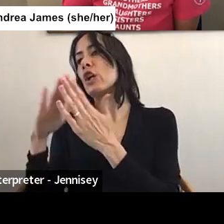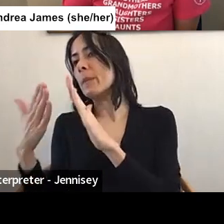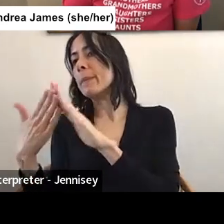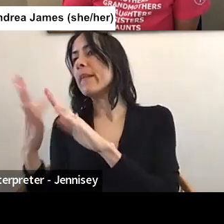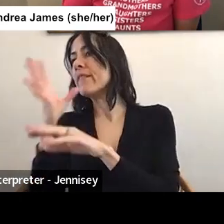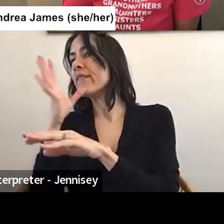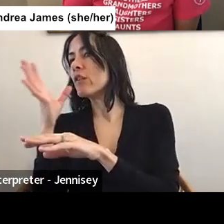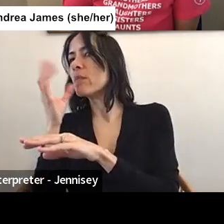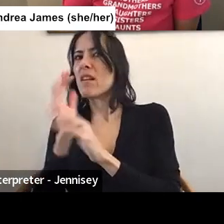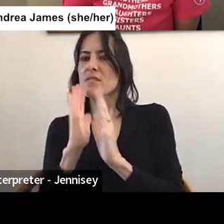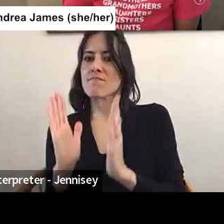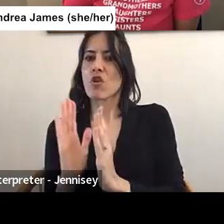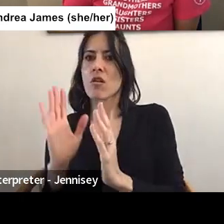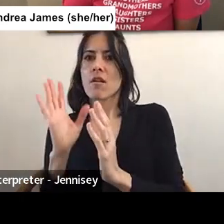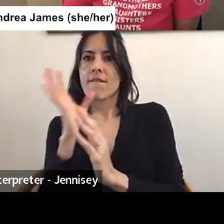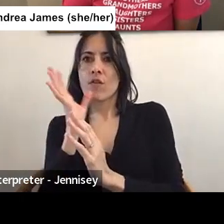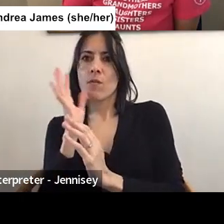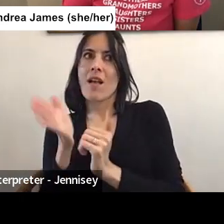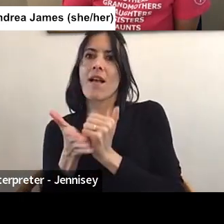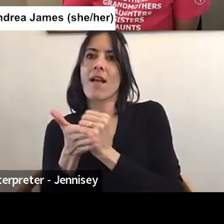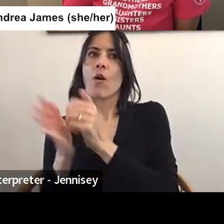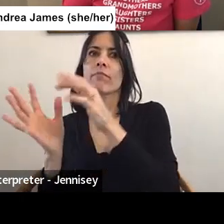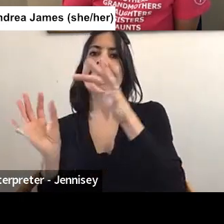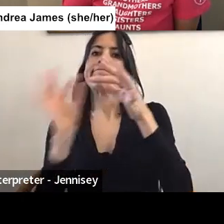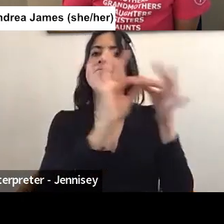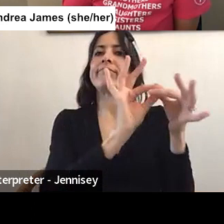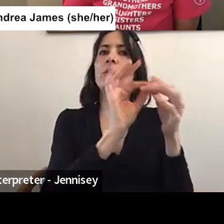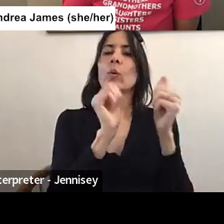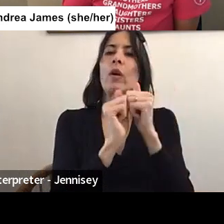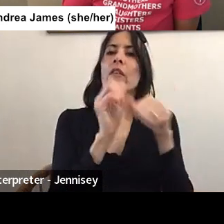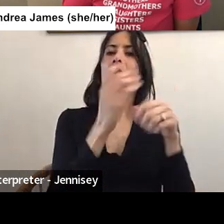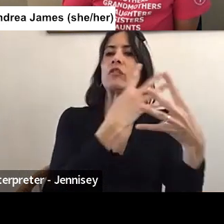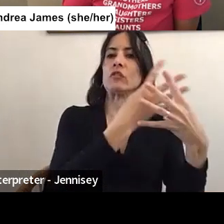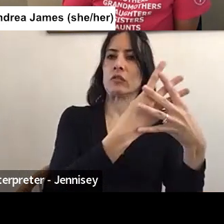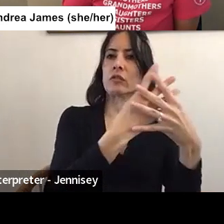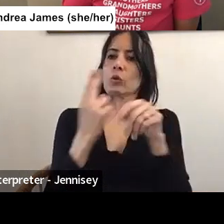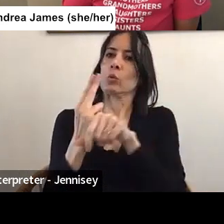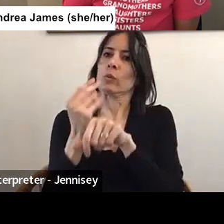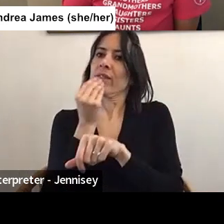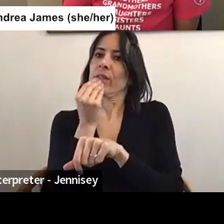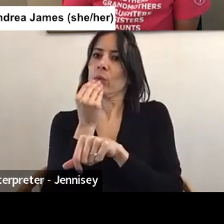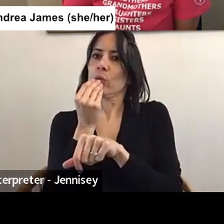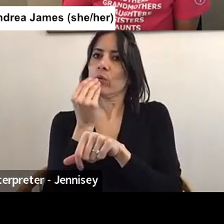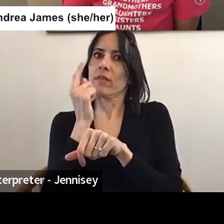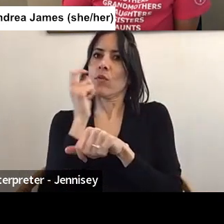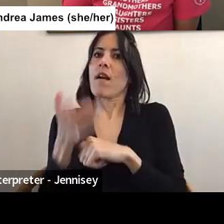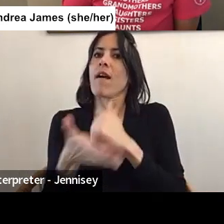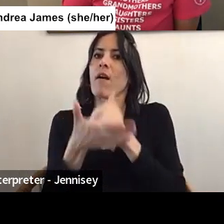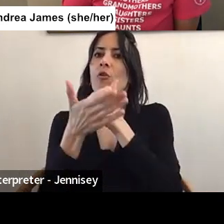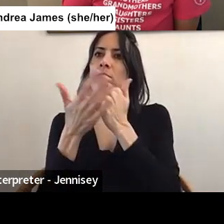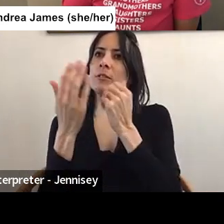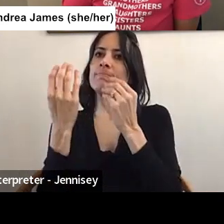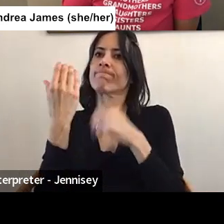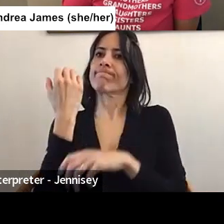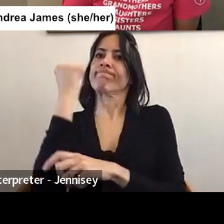farms to prisons to use food as a tool for resistance. And last, but not least, I'd like to introduce